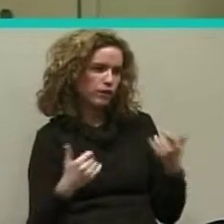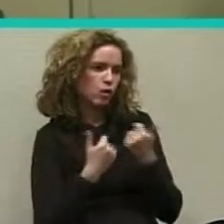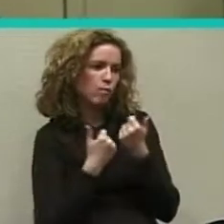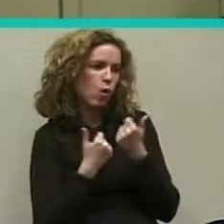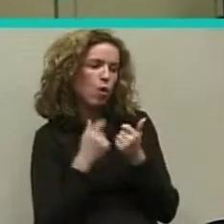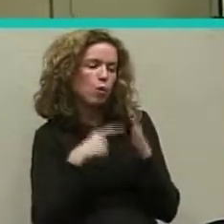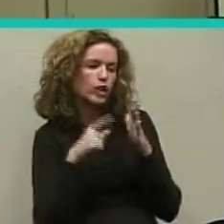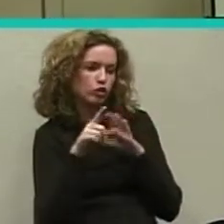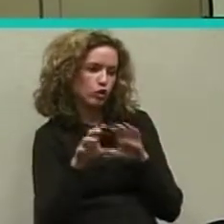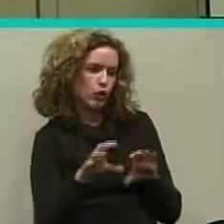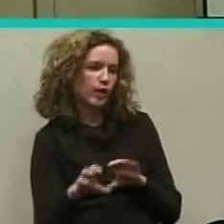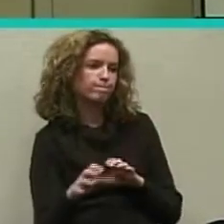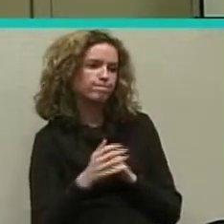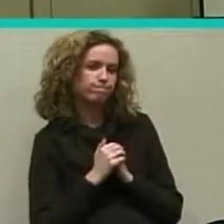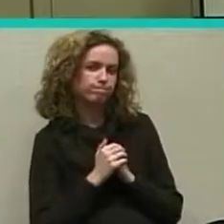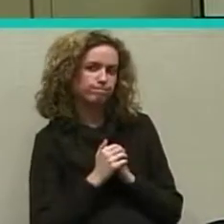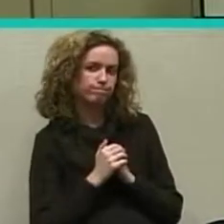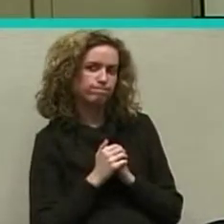what you've done.